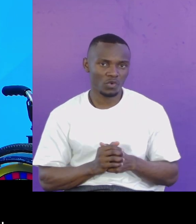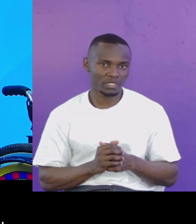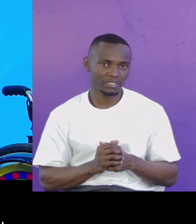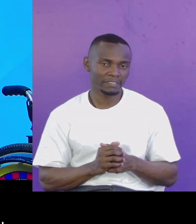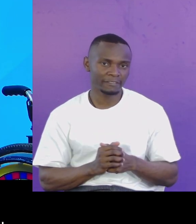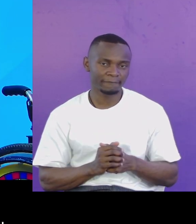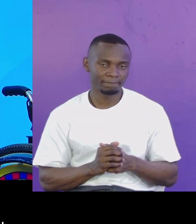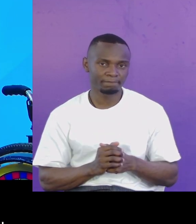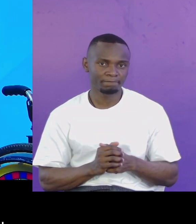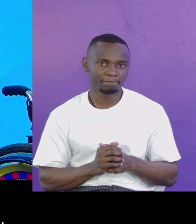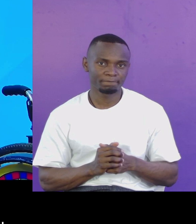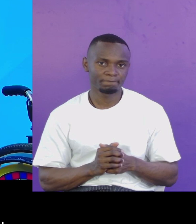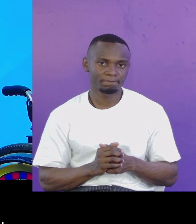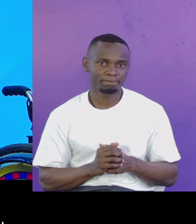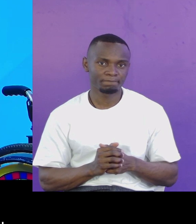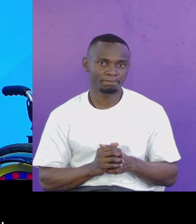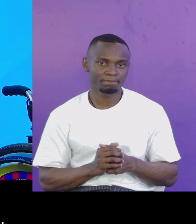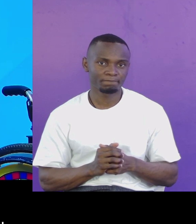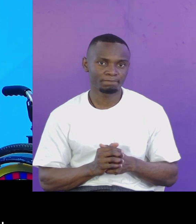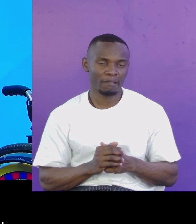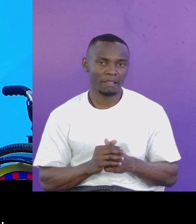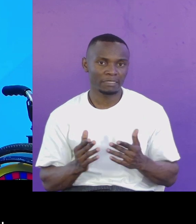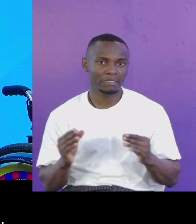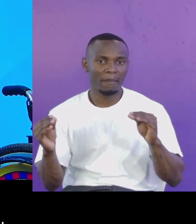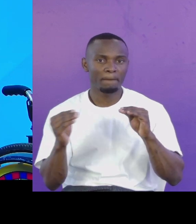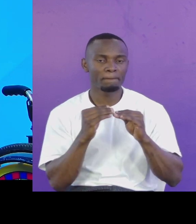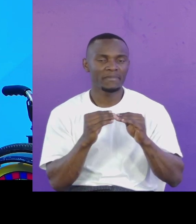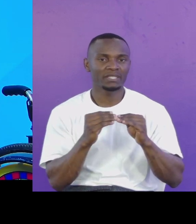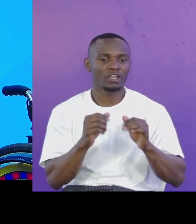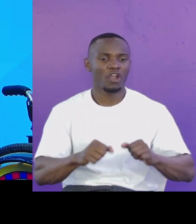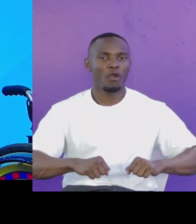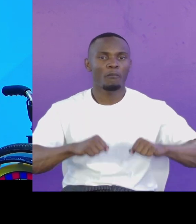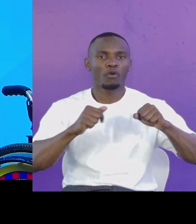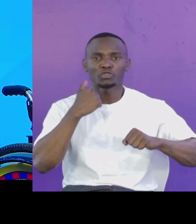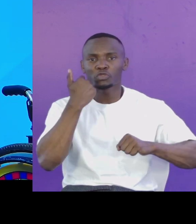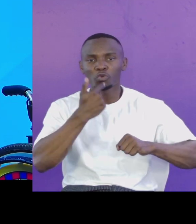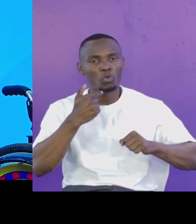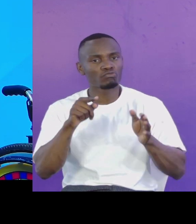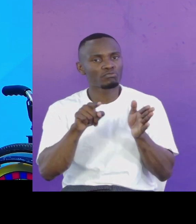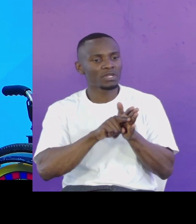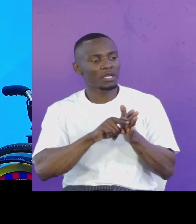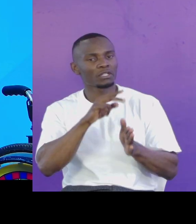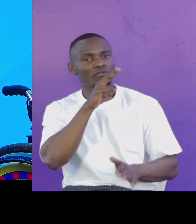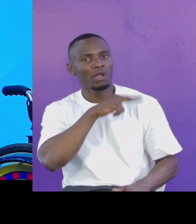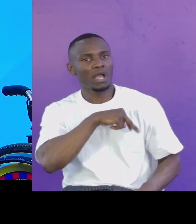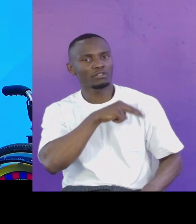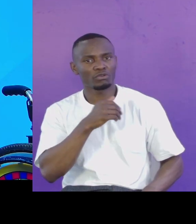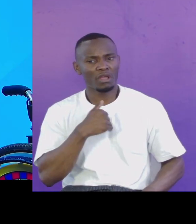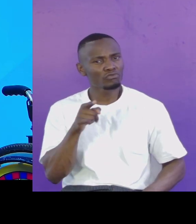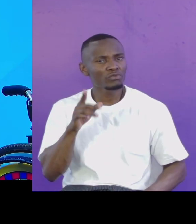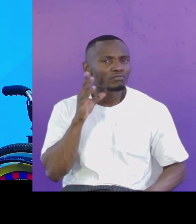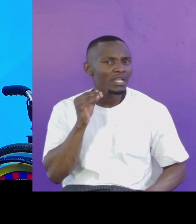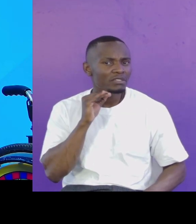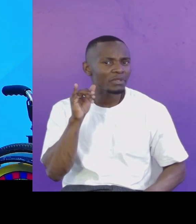getting to meet employers with negative attitudes. Have you faced